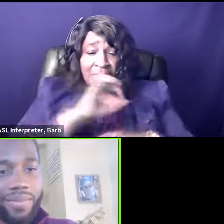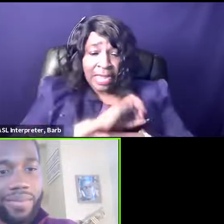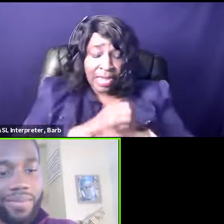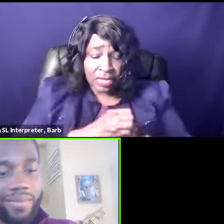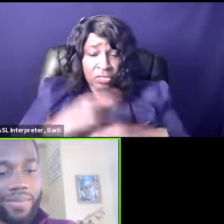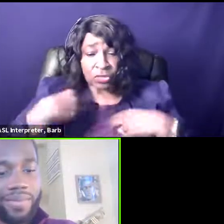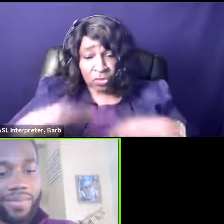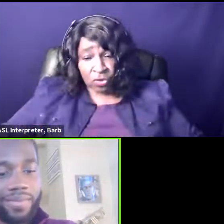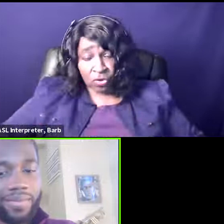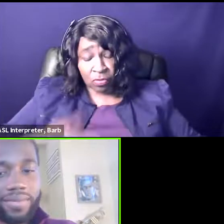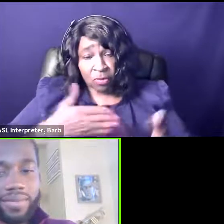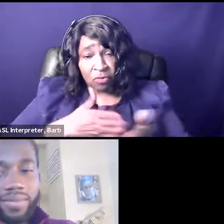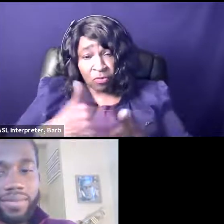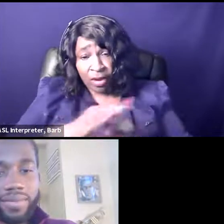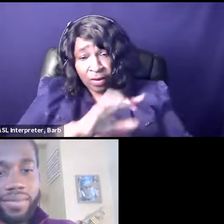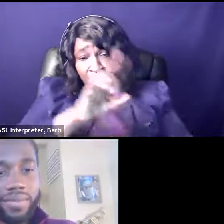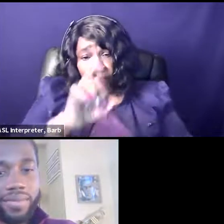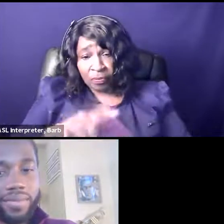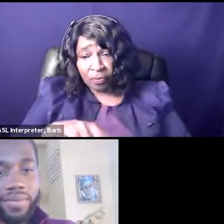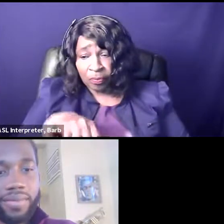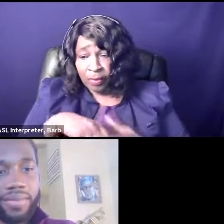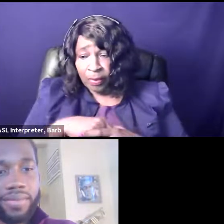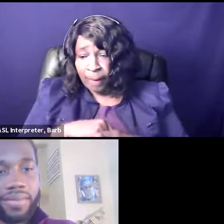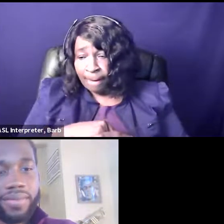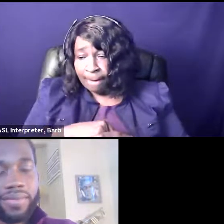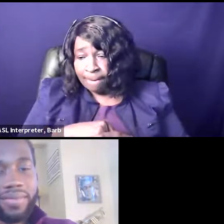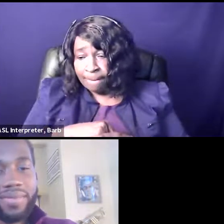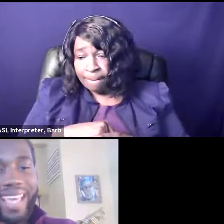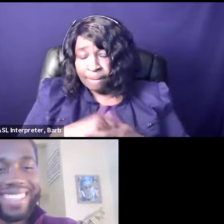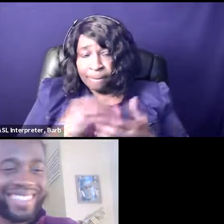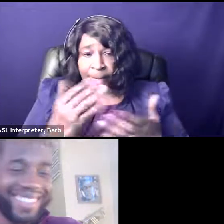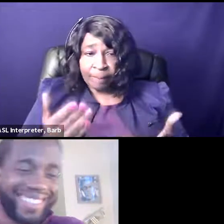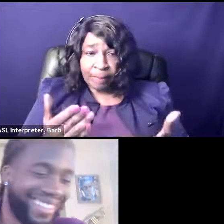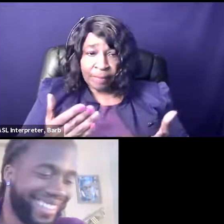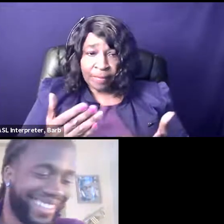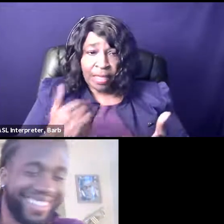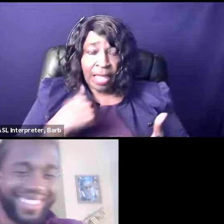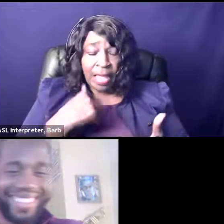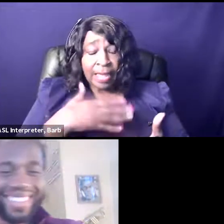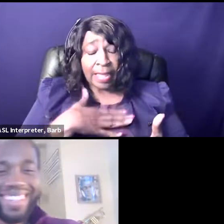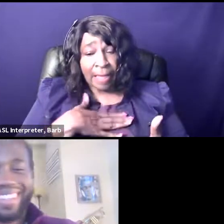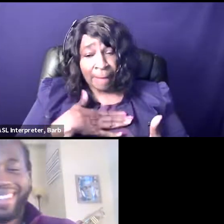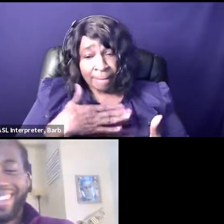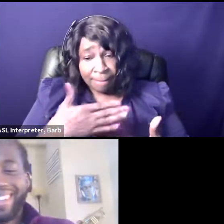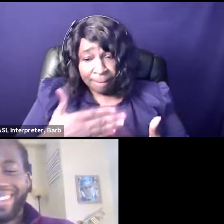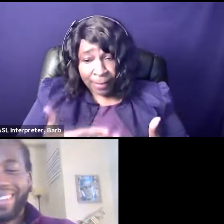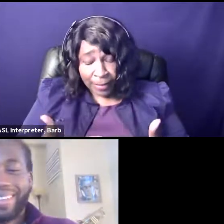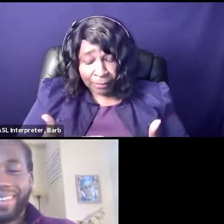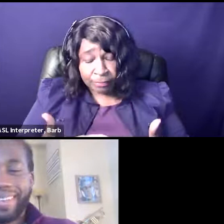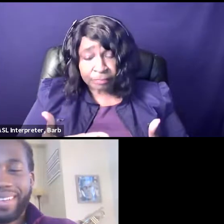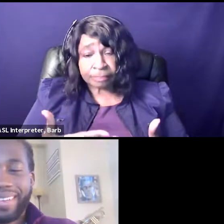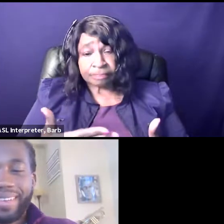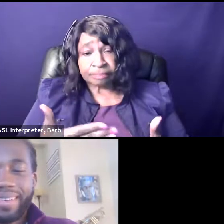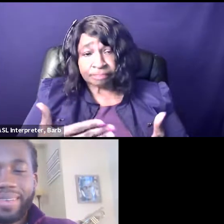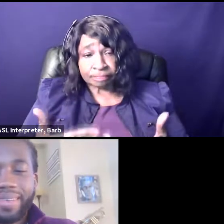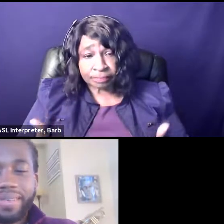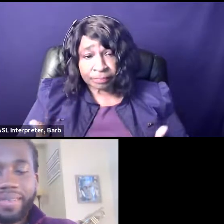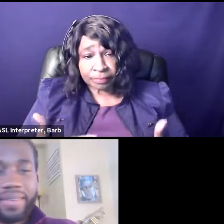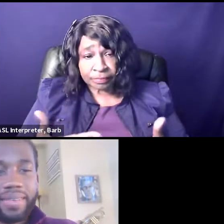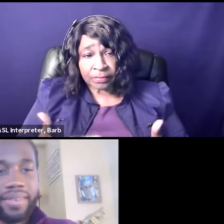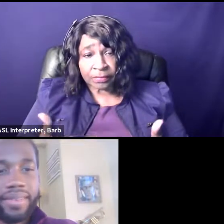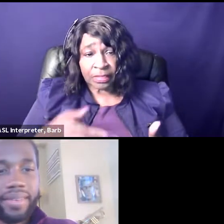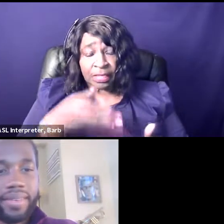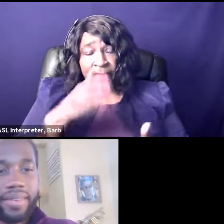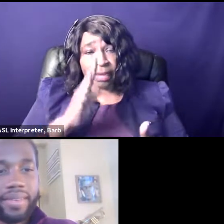Yeah. I saw a meme that said, it was like, I think it was like, God, the